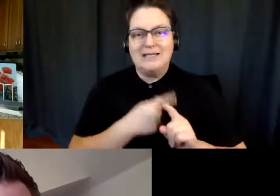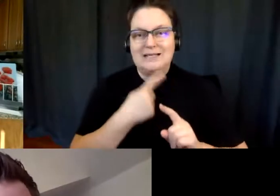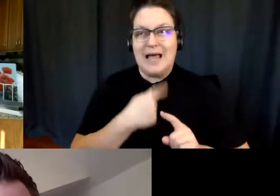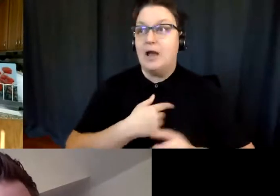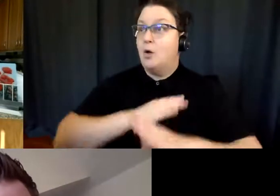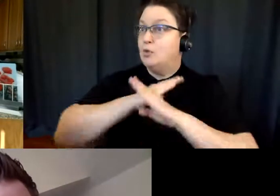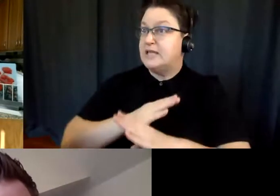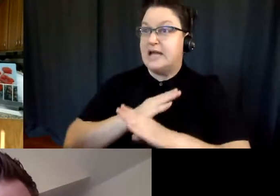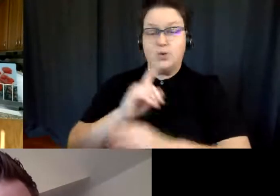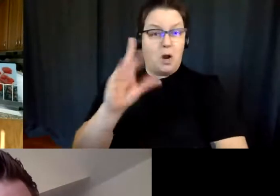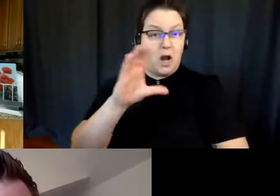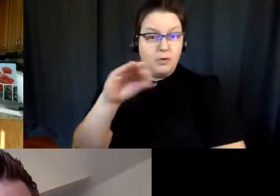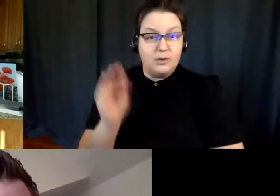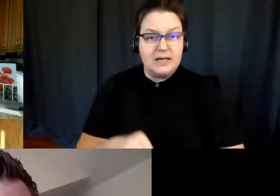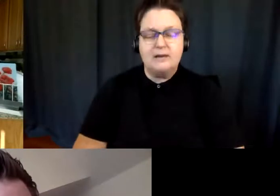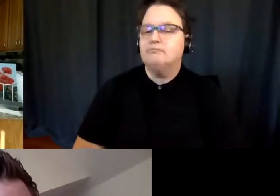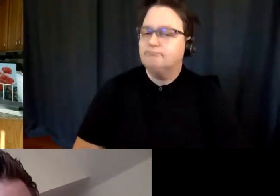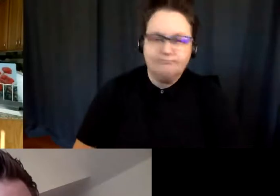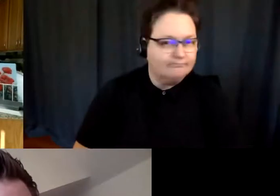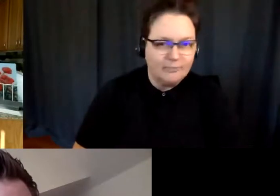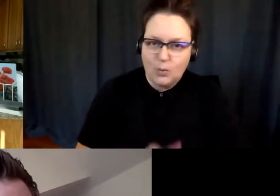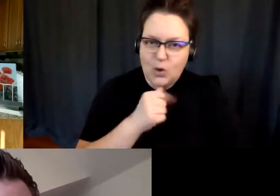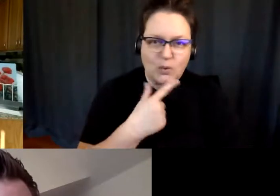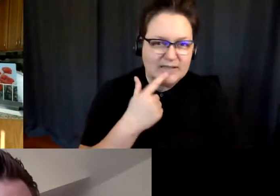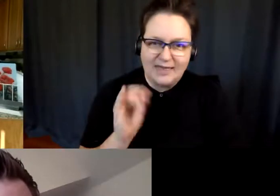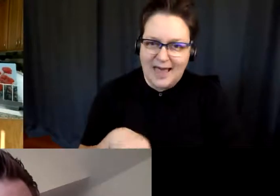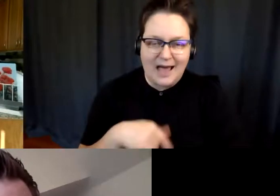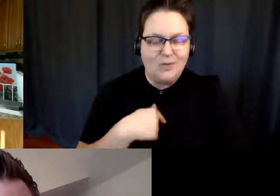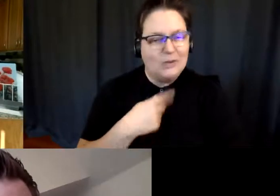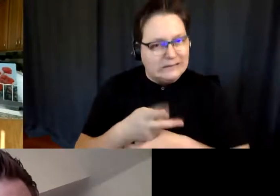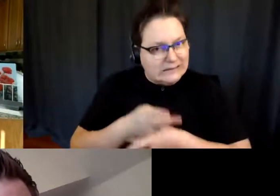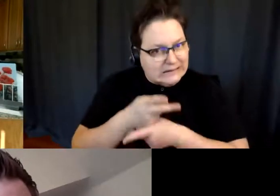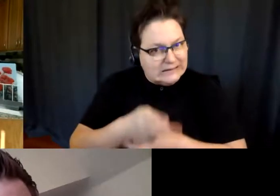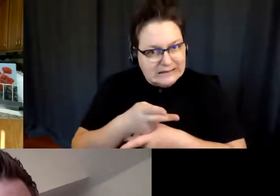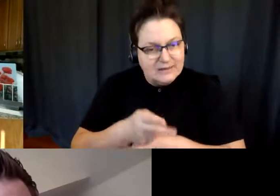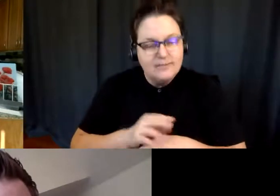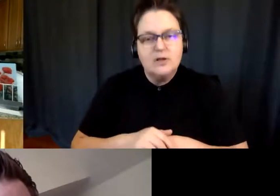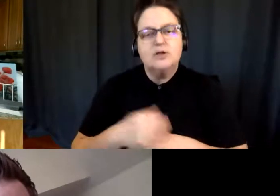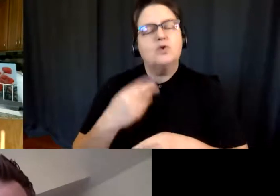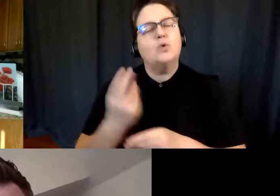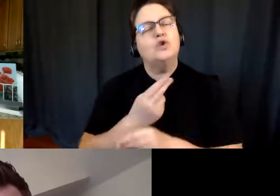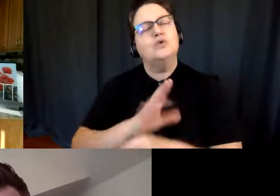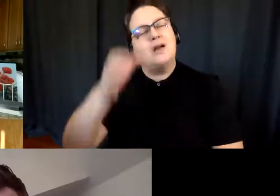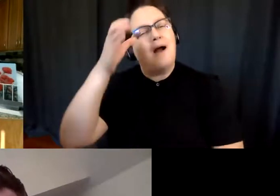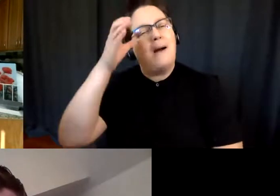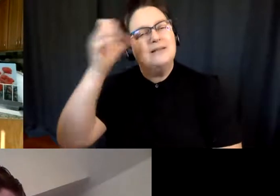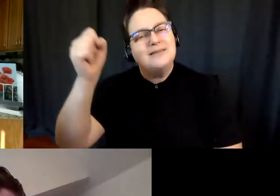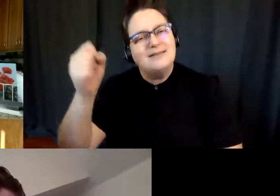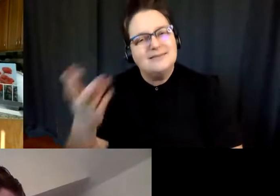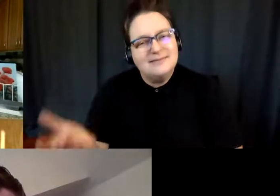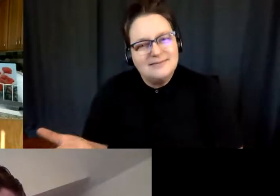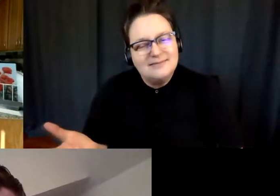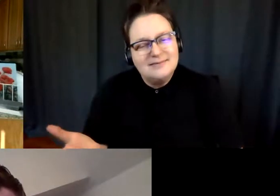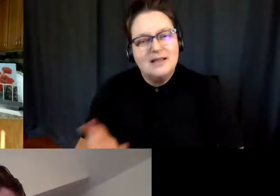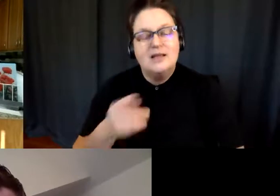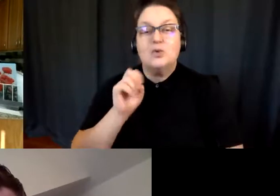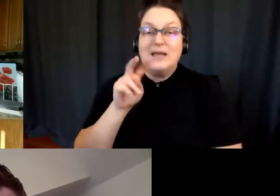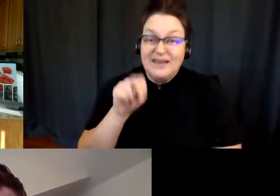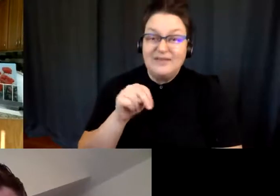we still want to use good common sense. And again, that's why even if you've gotten your vaccines,